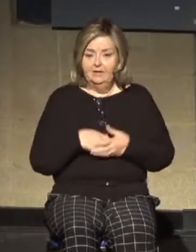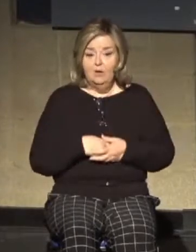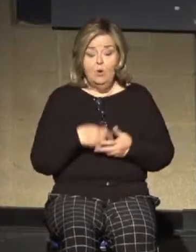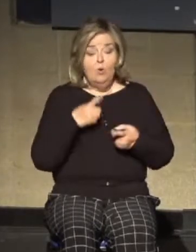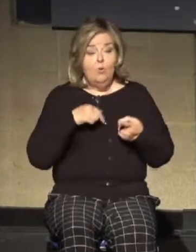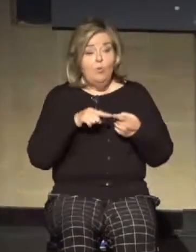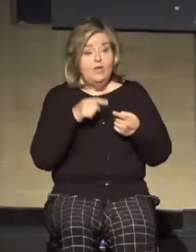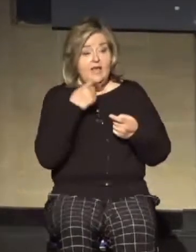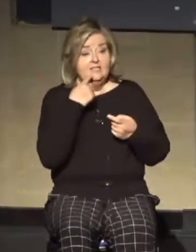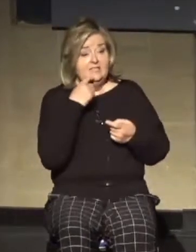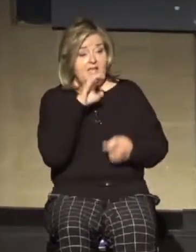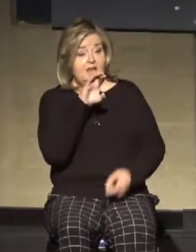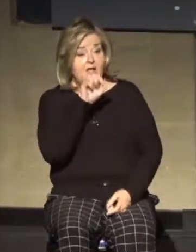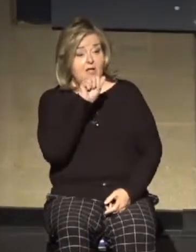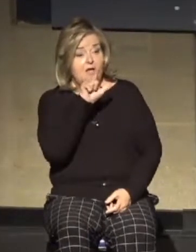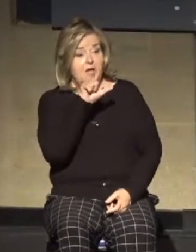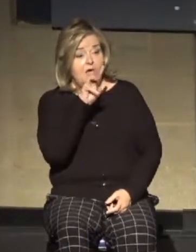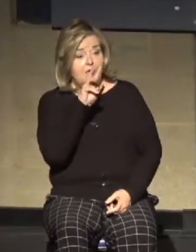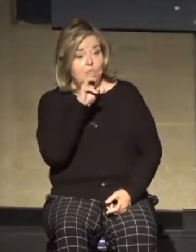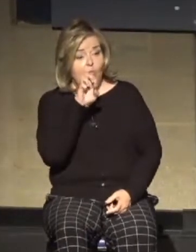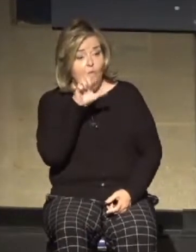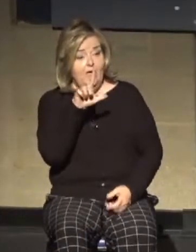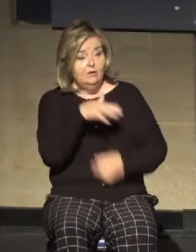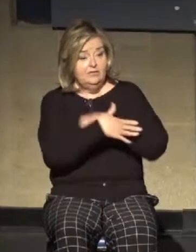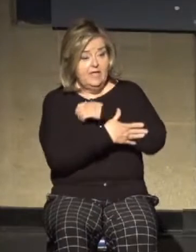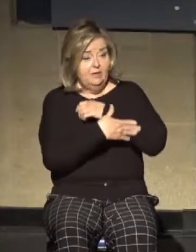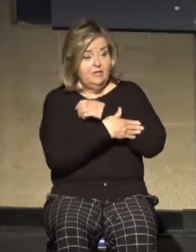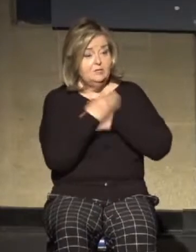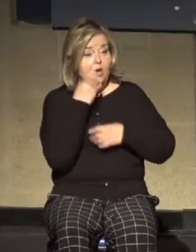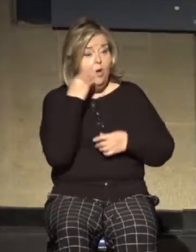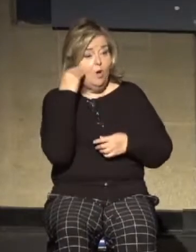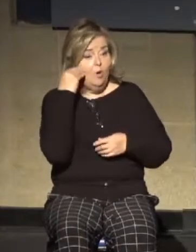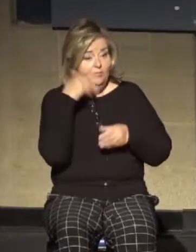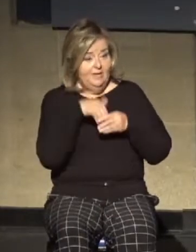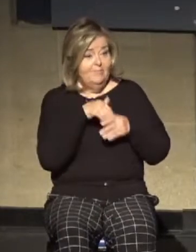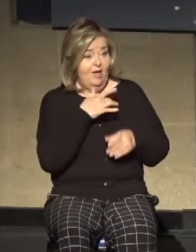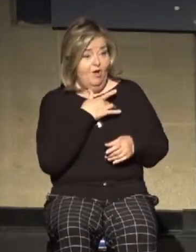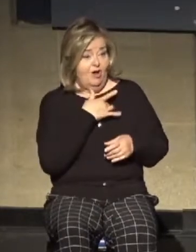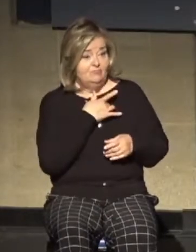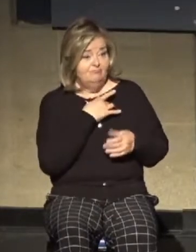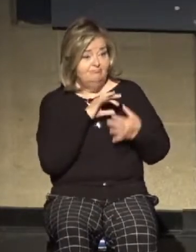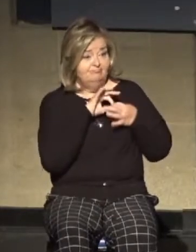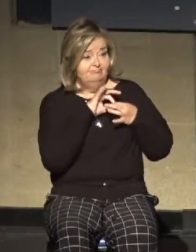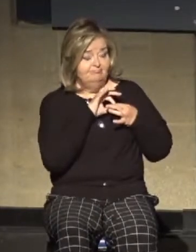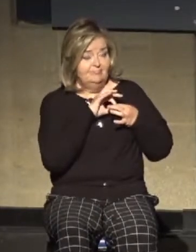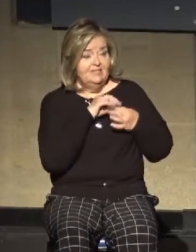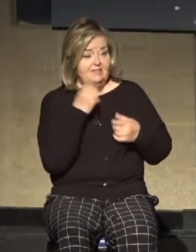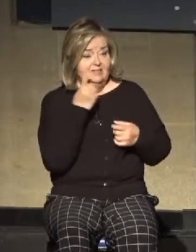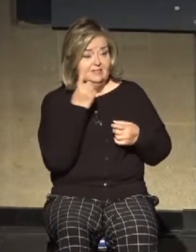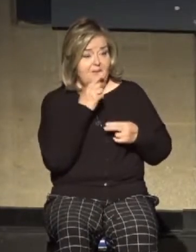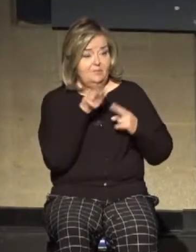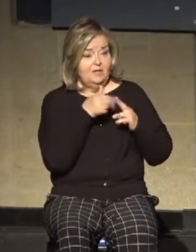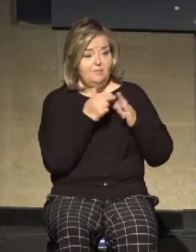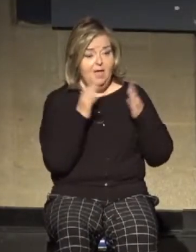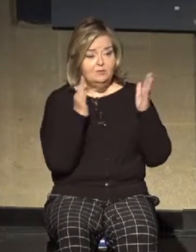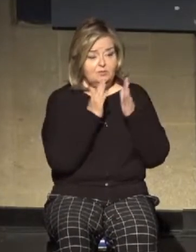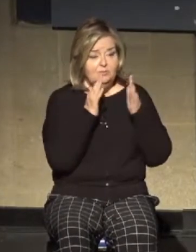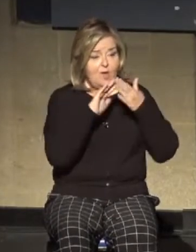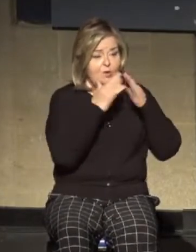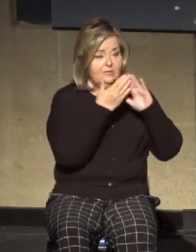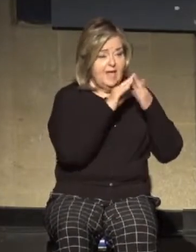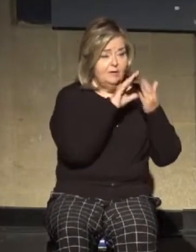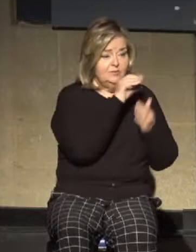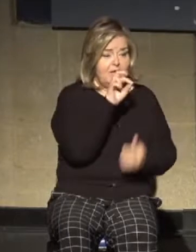Now, when I said that Caldwell County will forever be home in my heart, I meant that. You know, there's something about small towns and